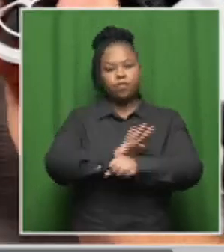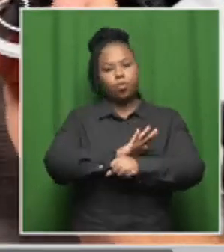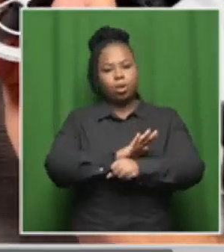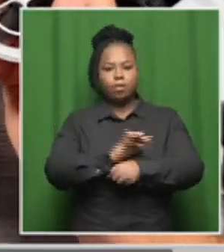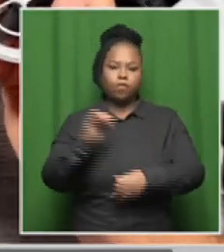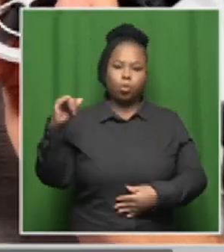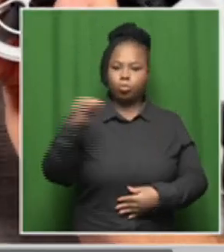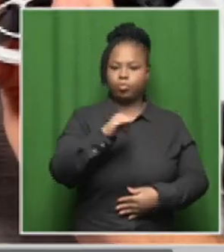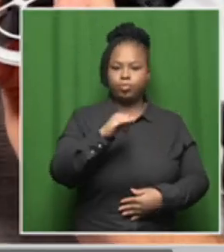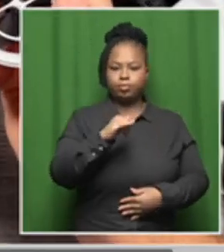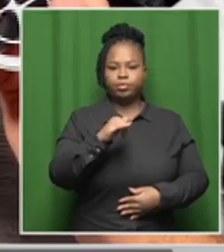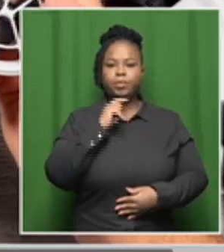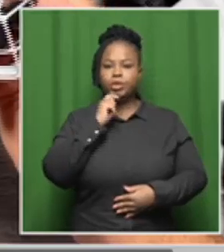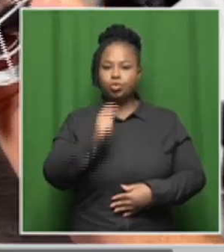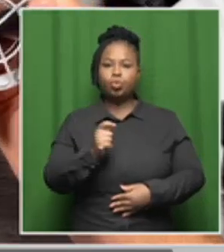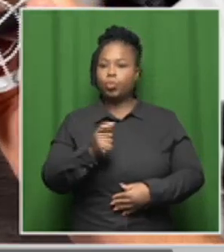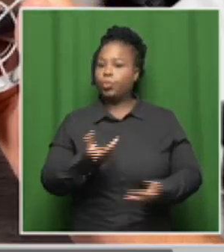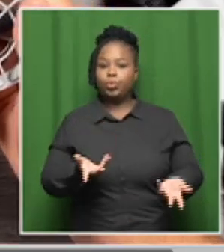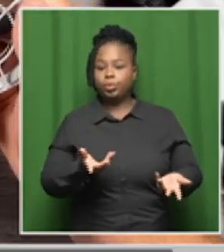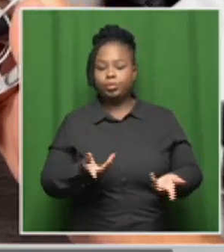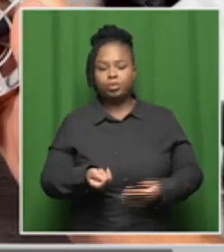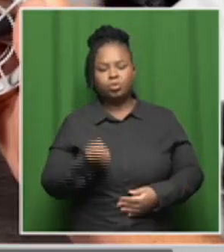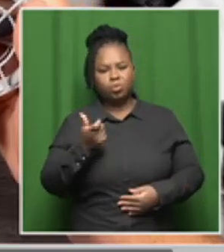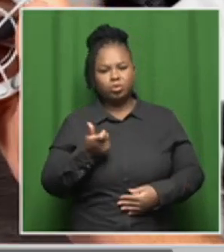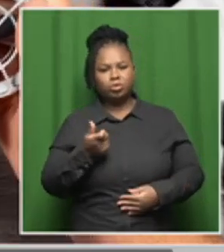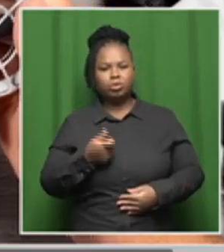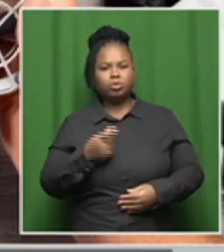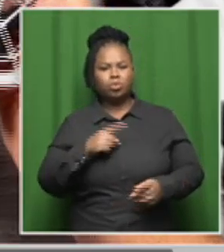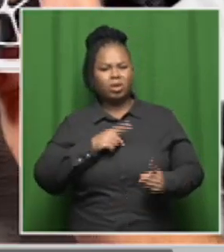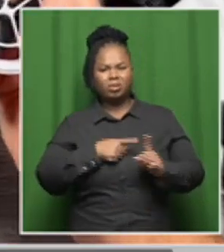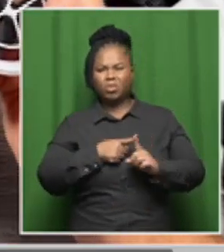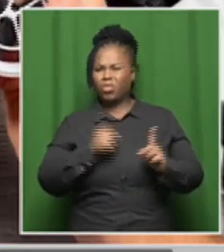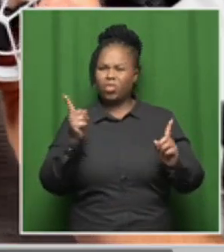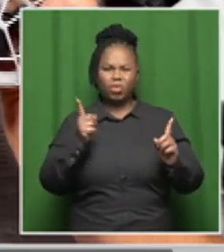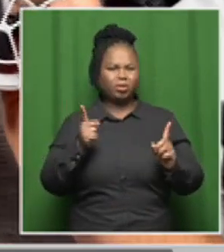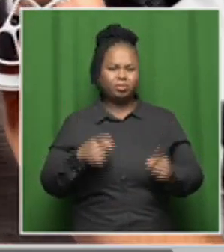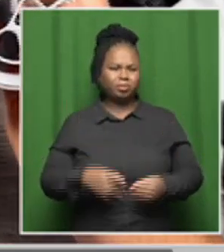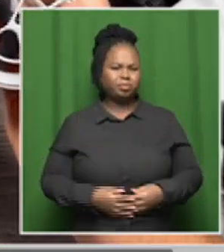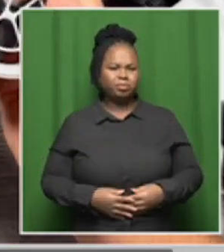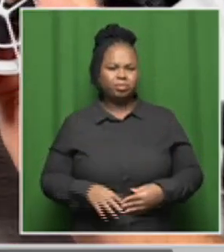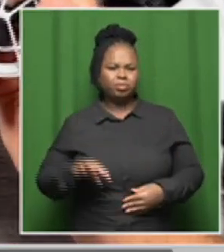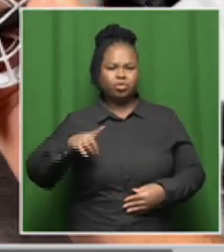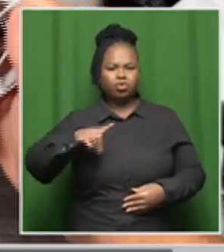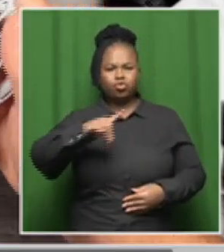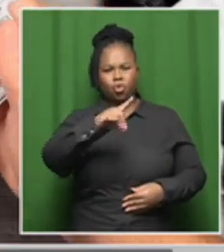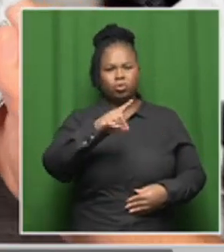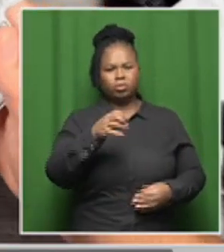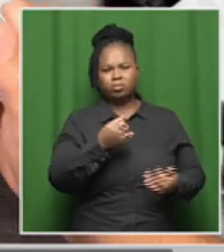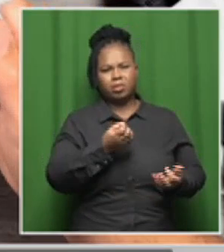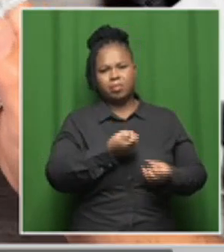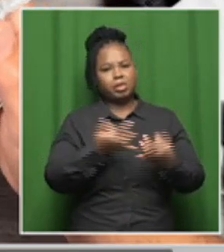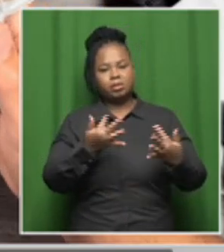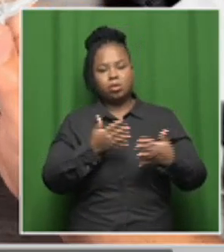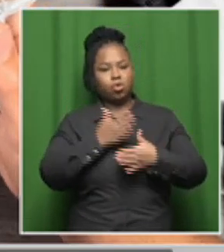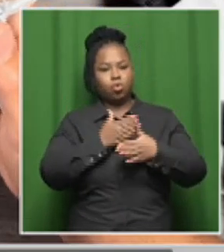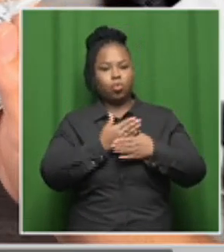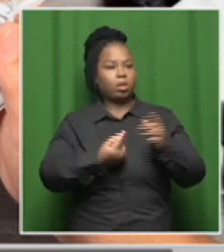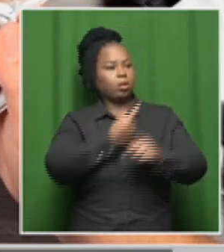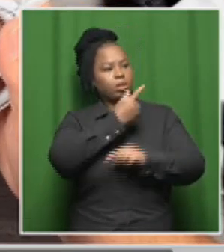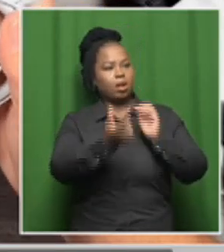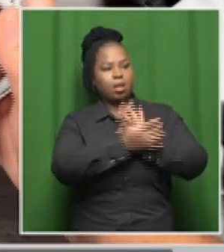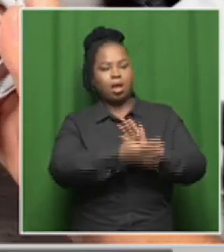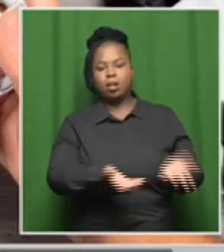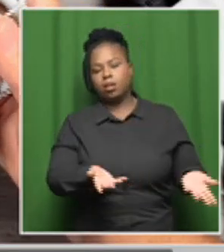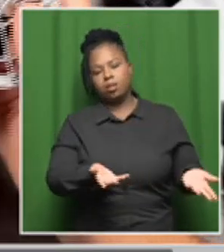aircraft. Wow. And that's quite frankly just deterring many drone operators from operating legally. So they're just